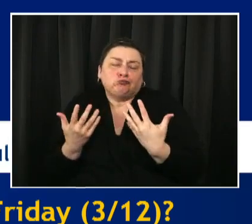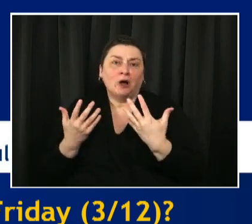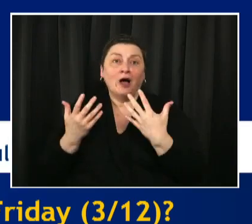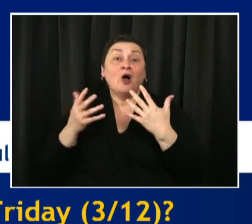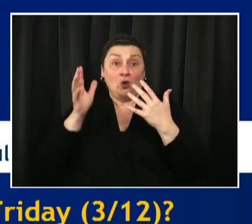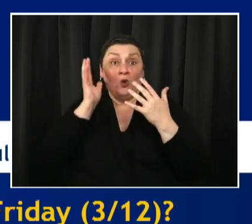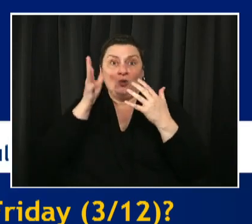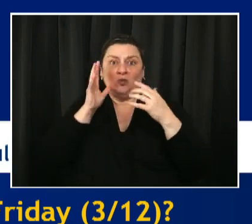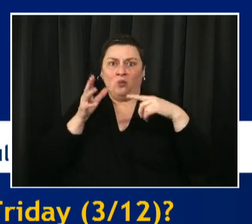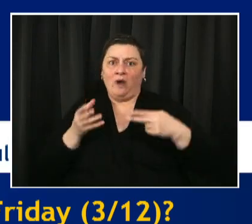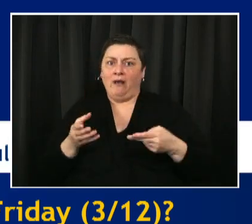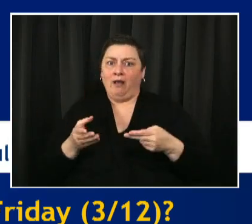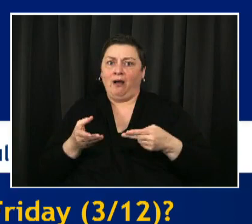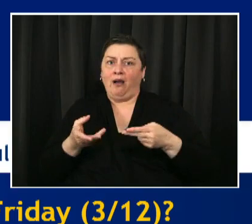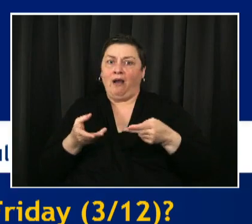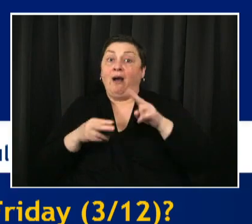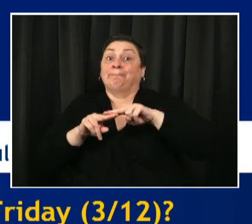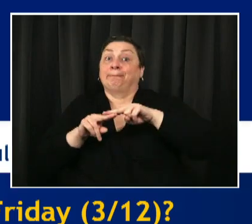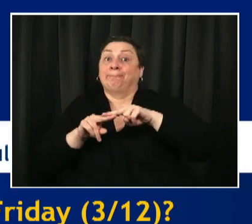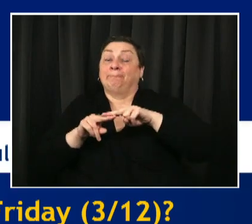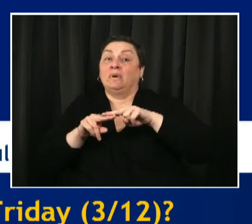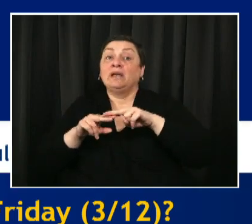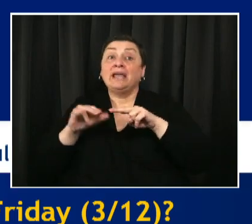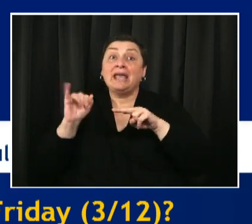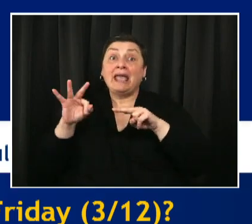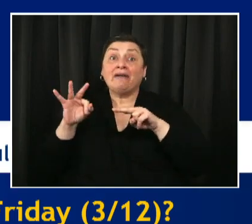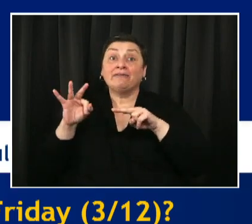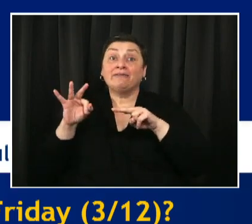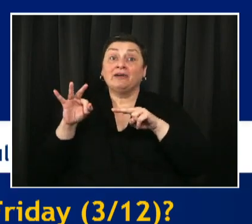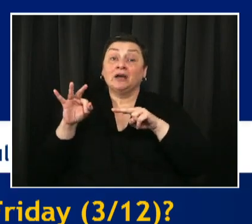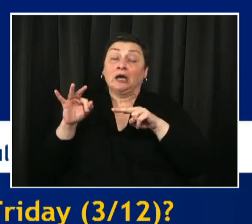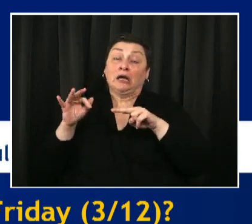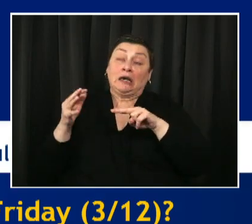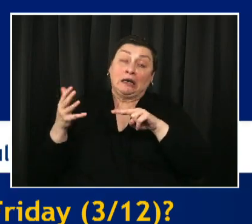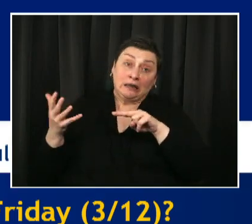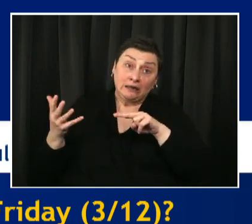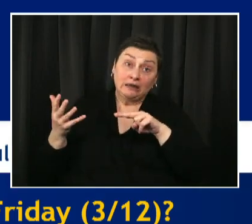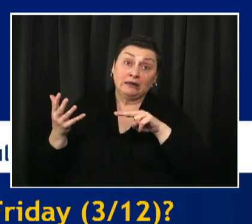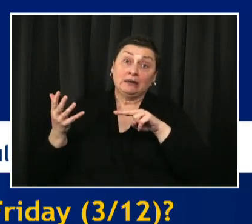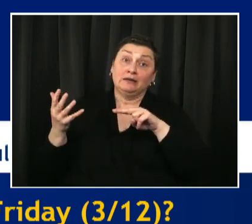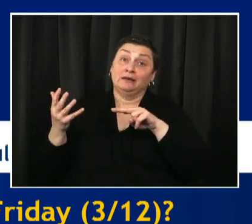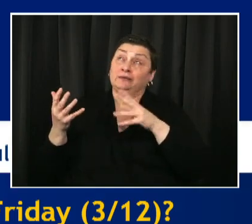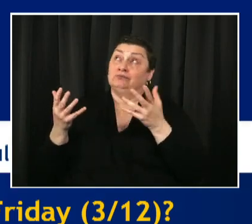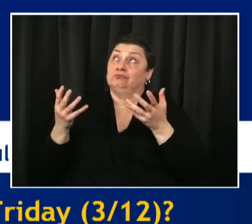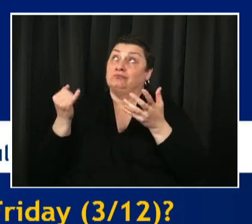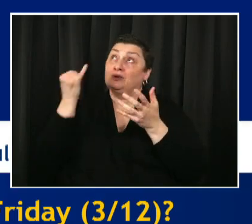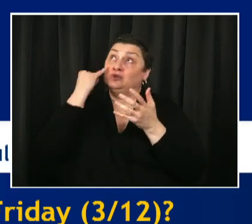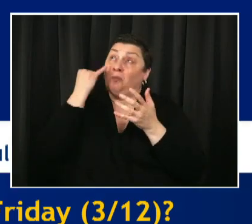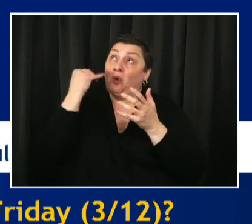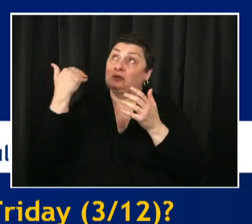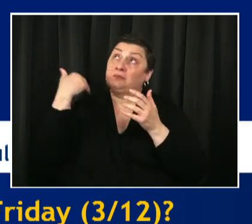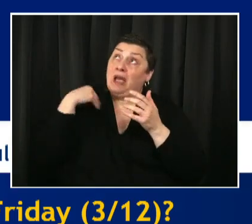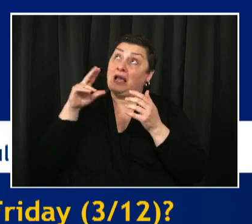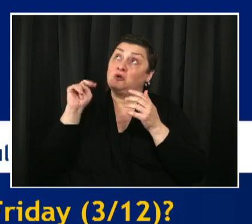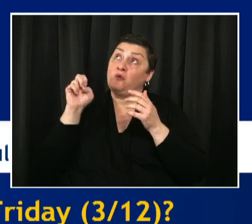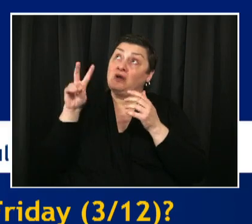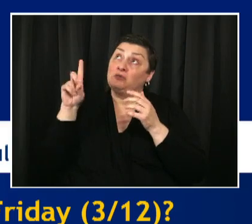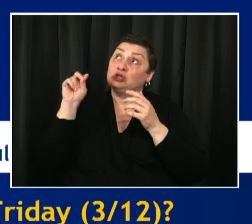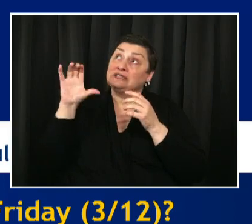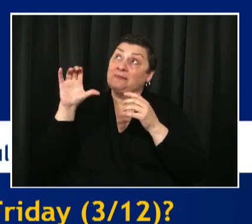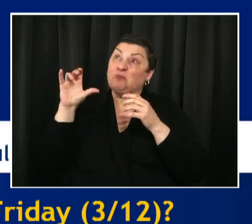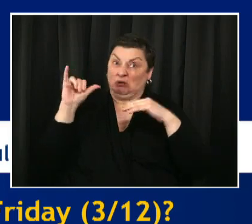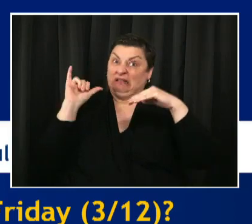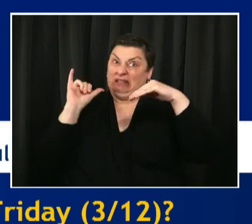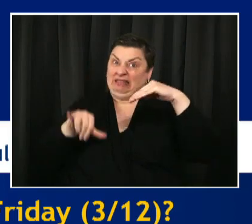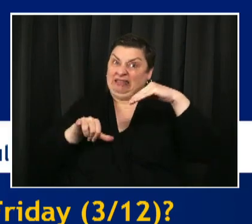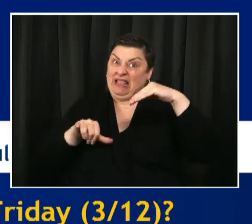back up. At our poorest in Colorado back in late November, December, we were heading for that kind